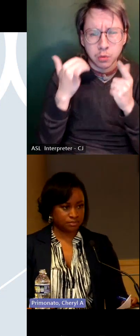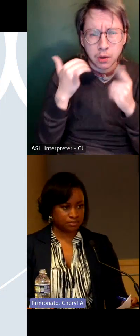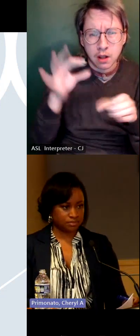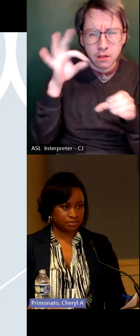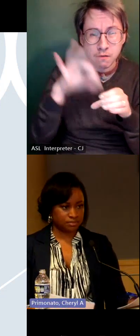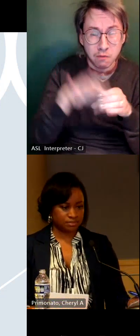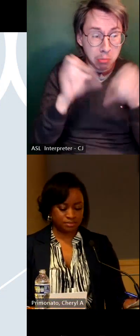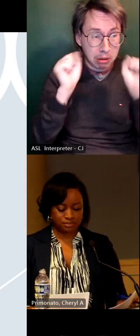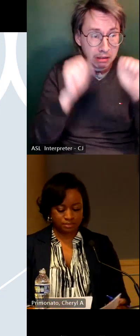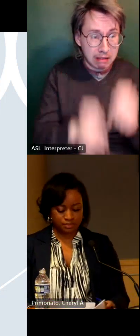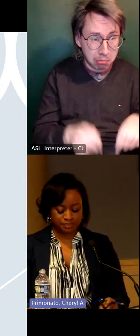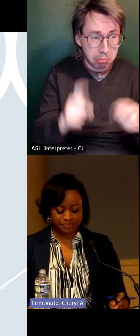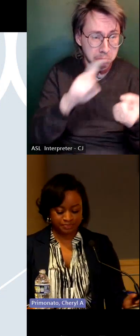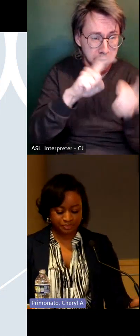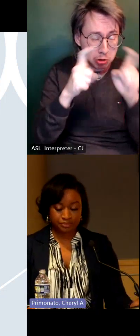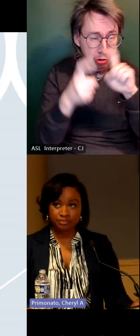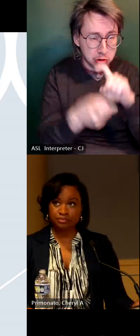So,